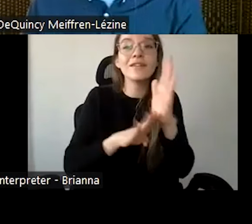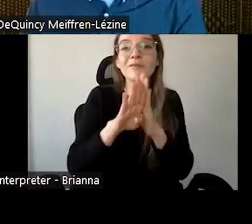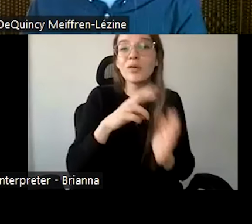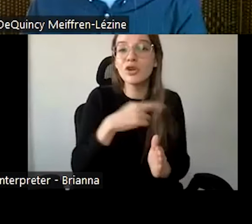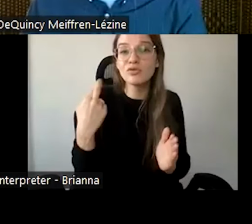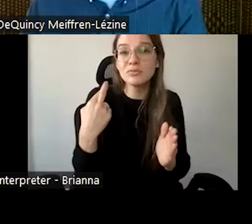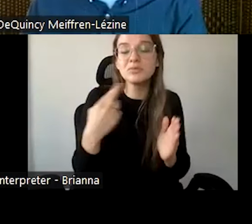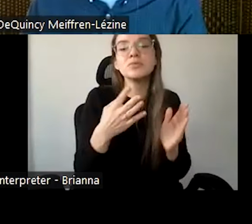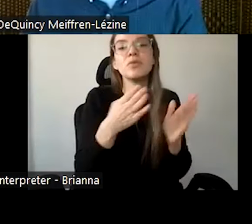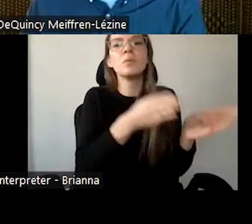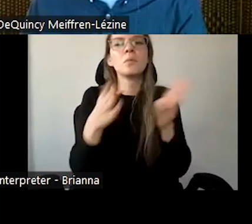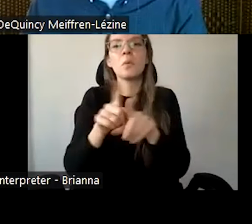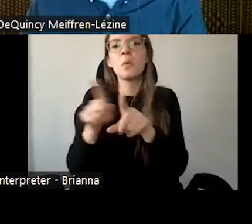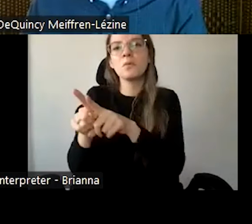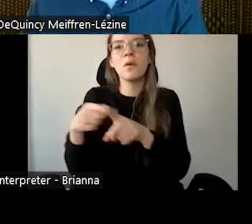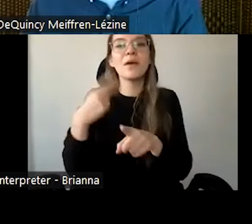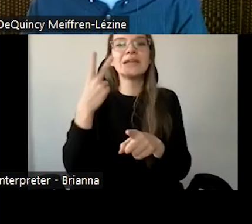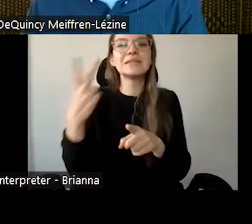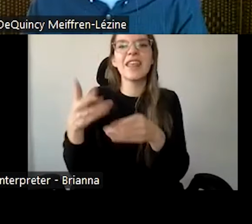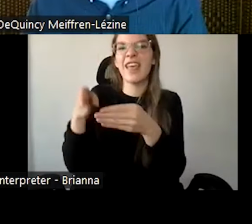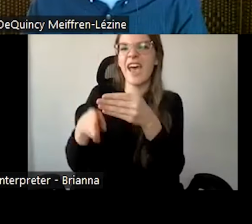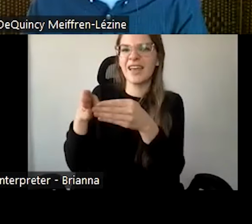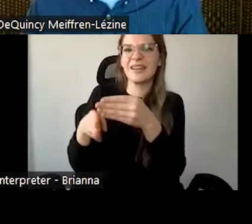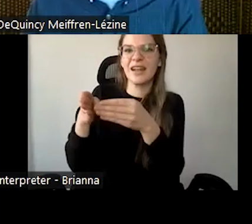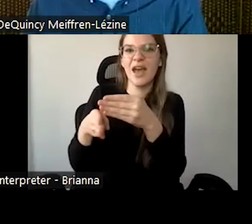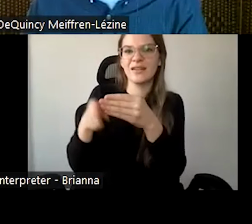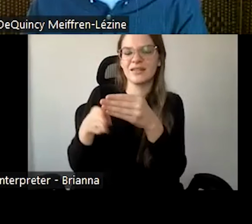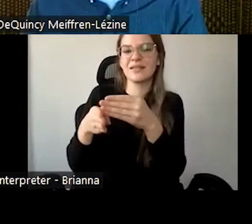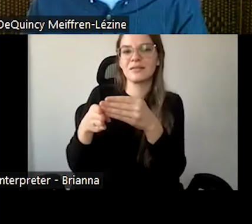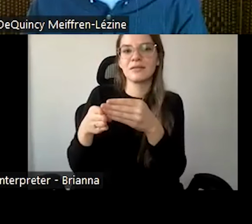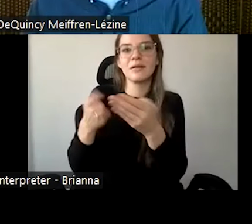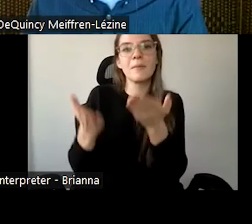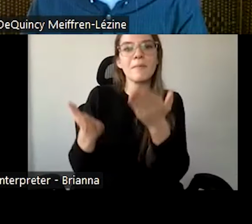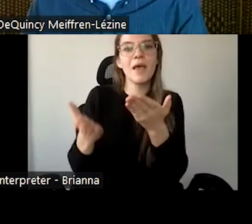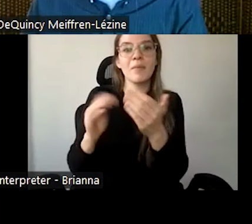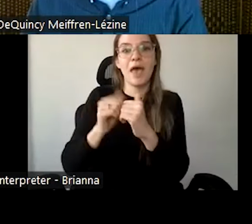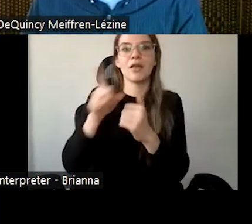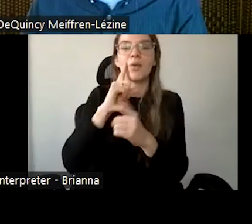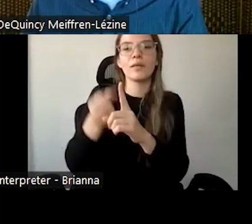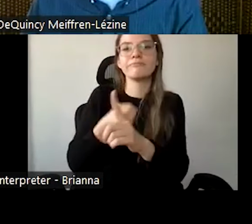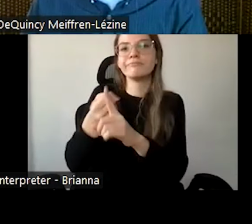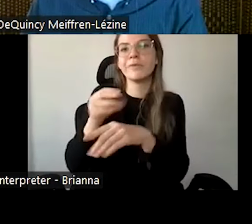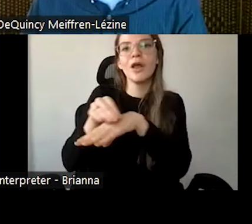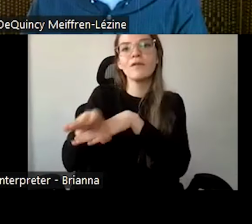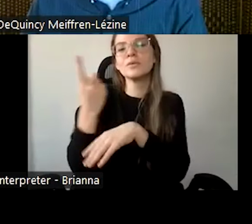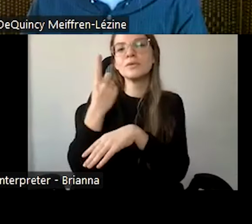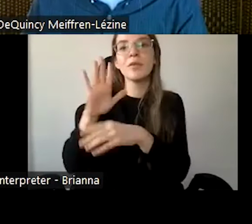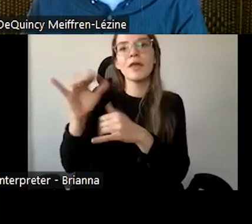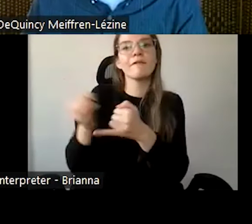jump to the end part to how that might influence somebody's